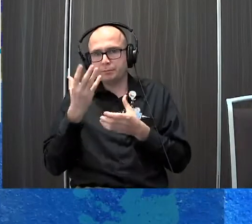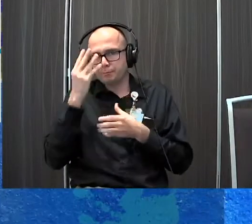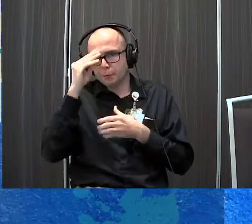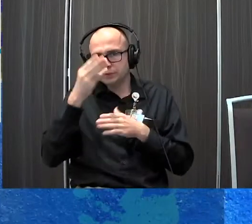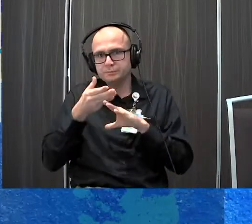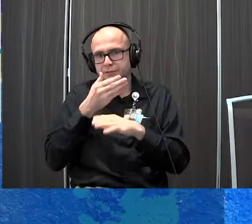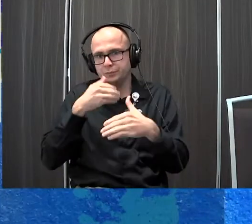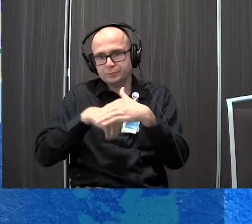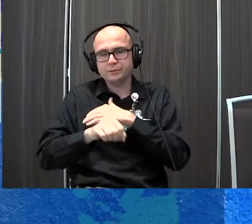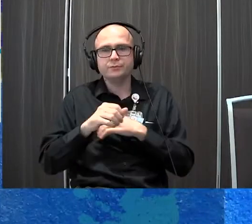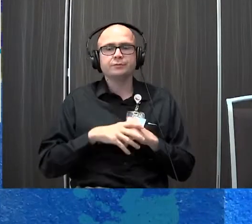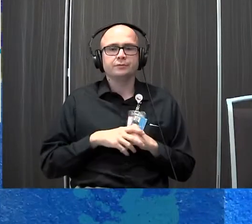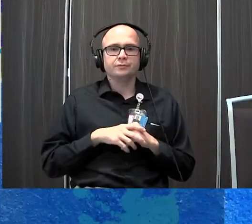birth.